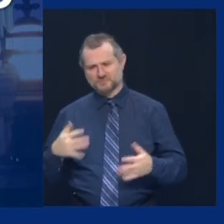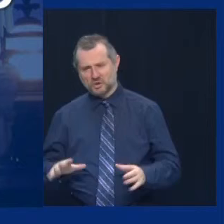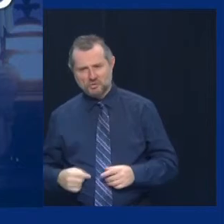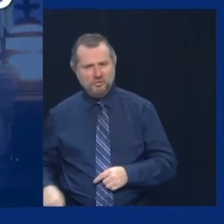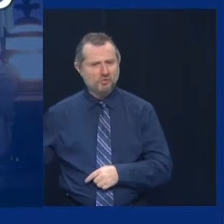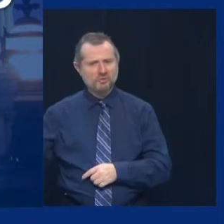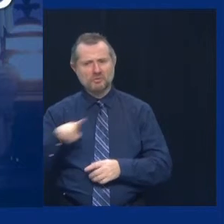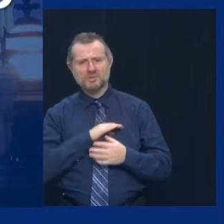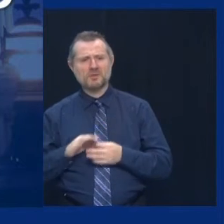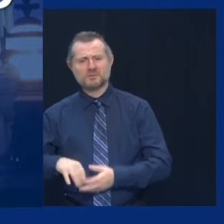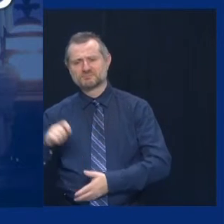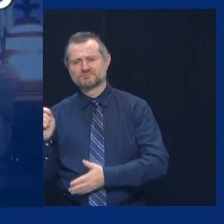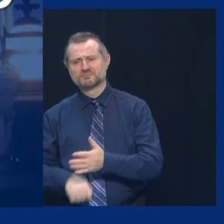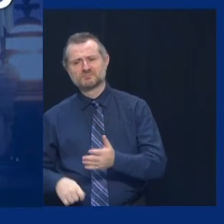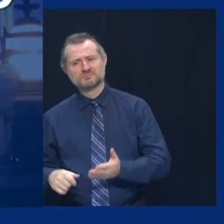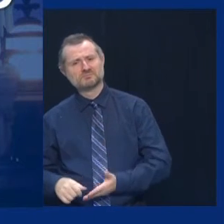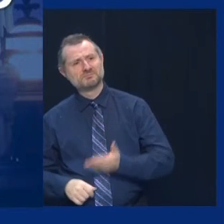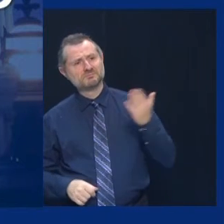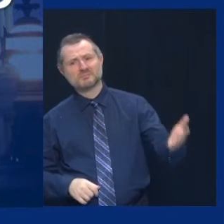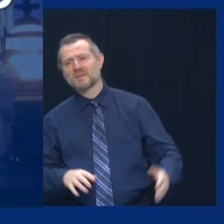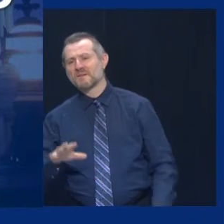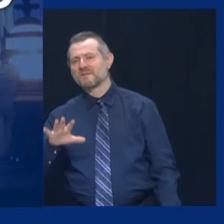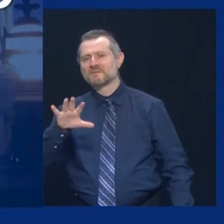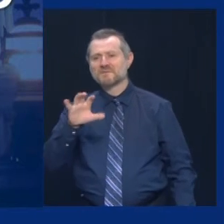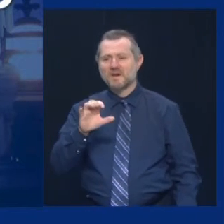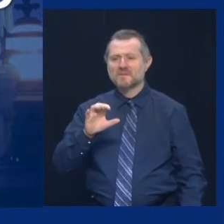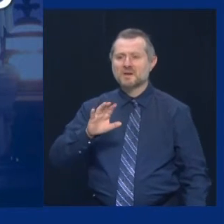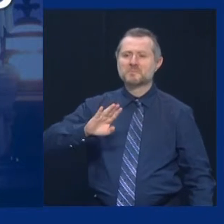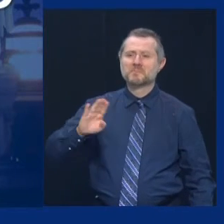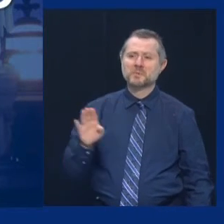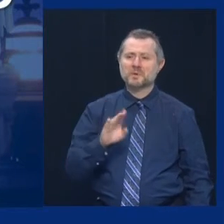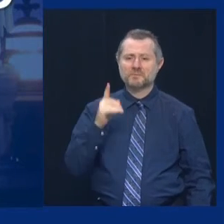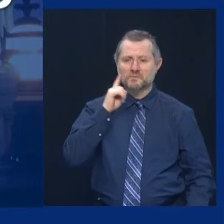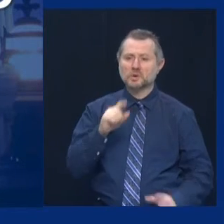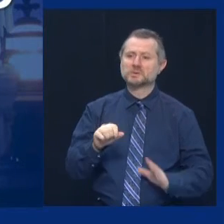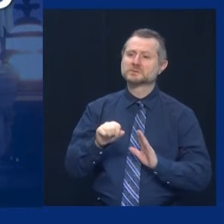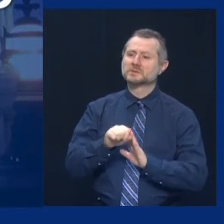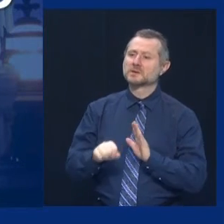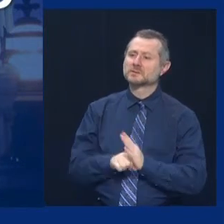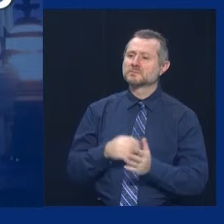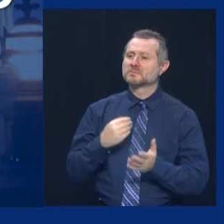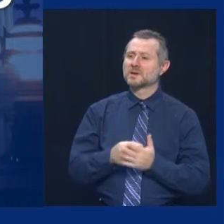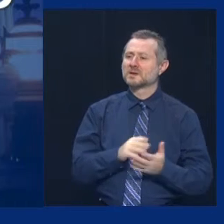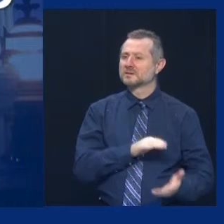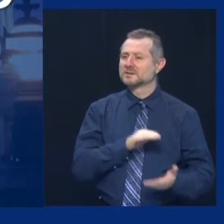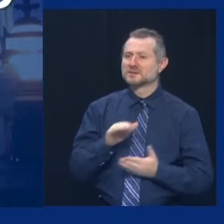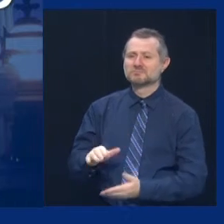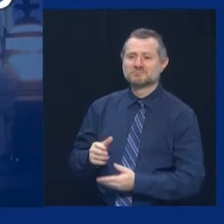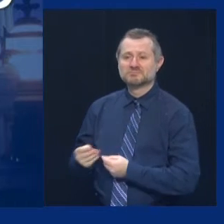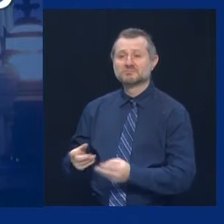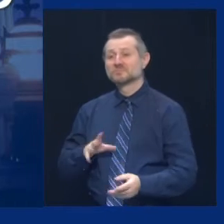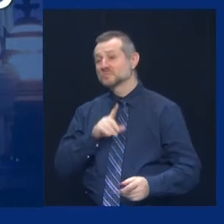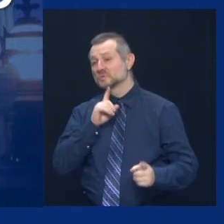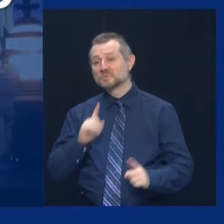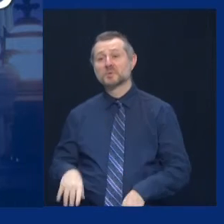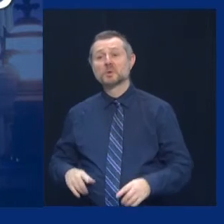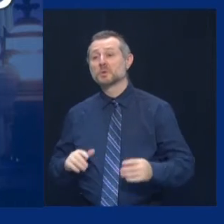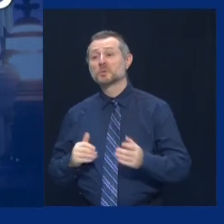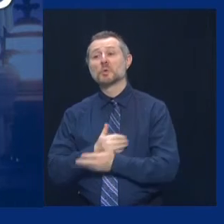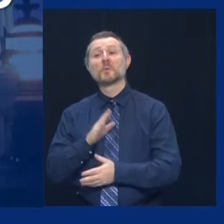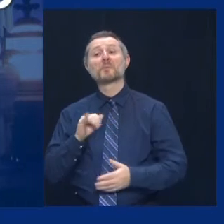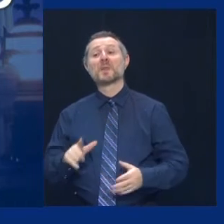billion in state and local assistance. Do you know what we got in this bill?